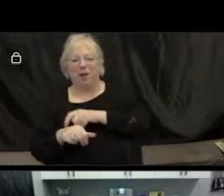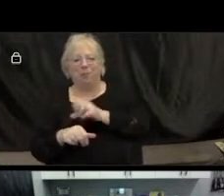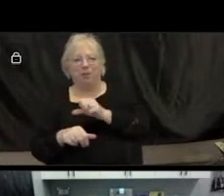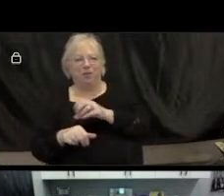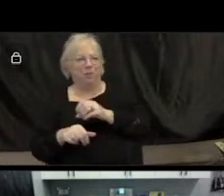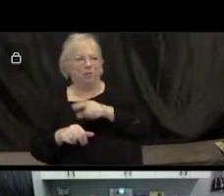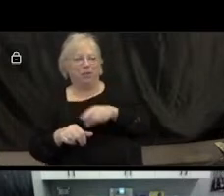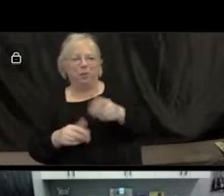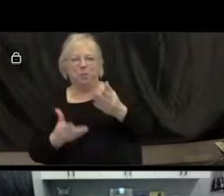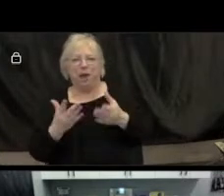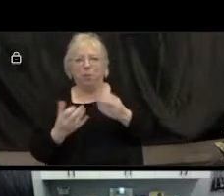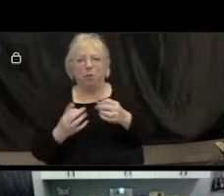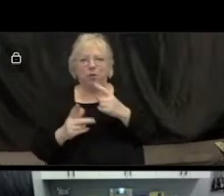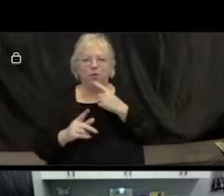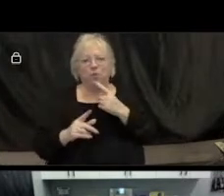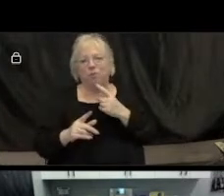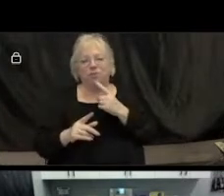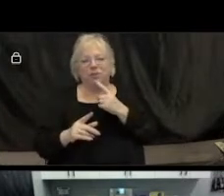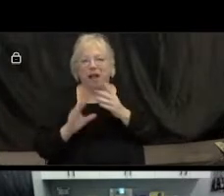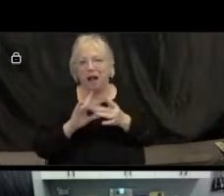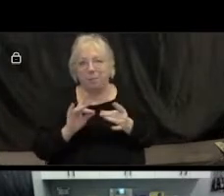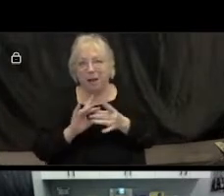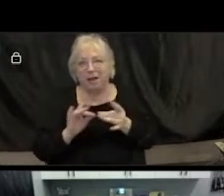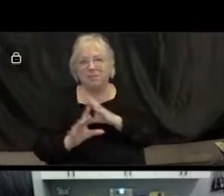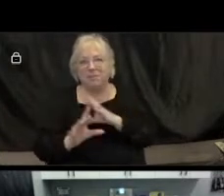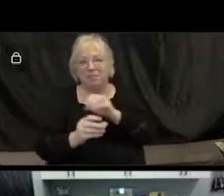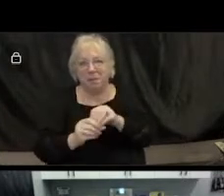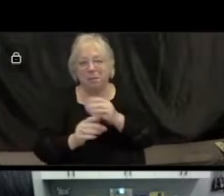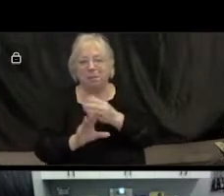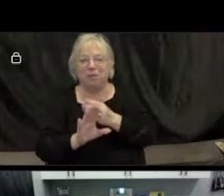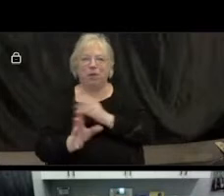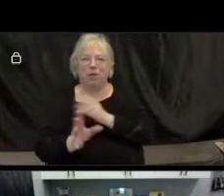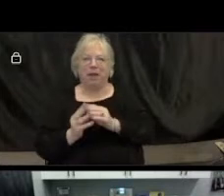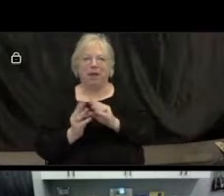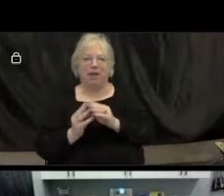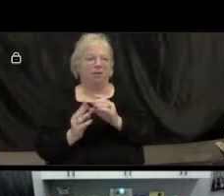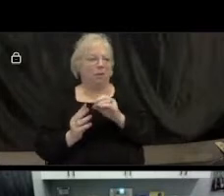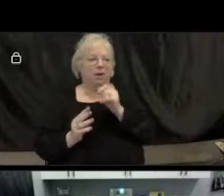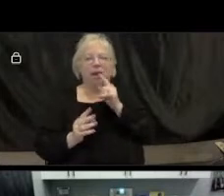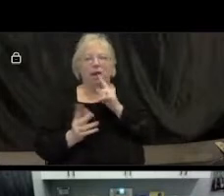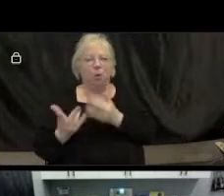case y'all might want to chime in before we come to the meeting. So I'm not going to